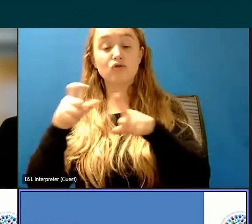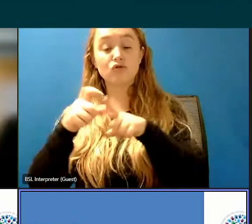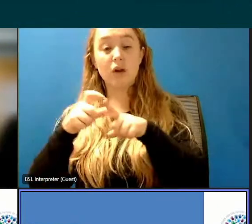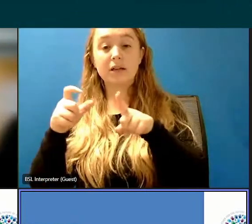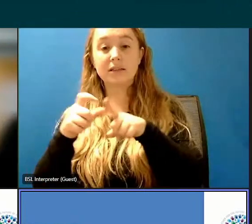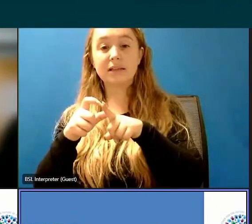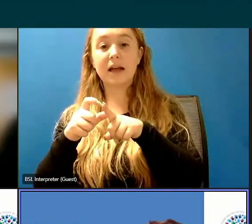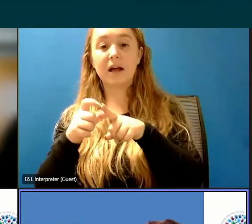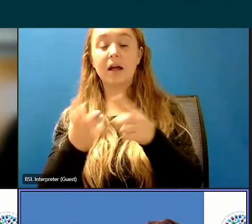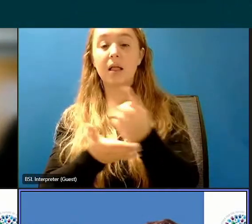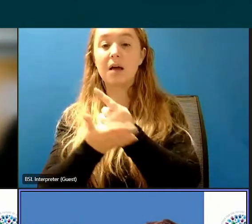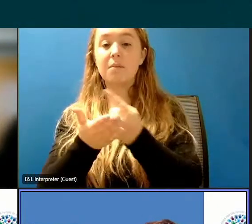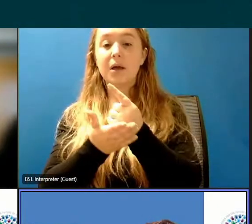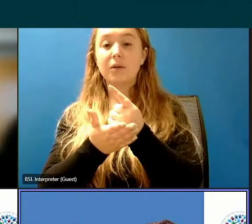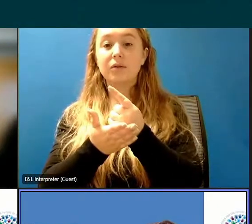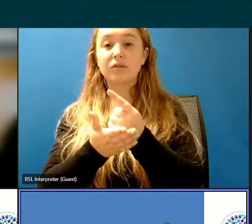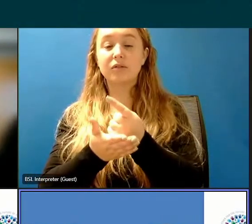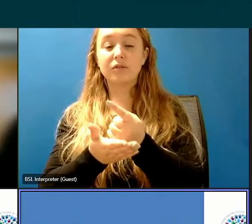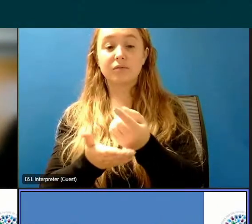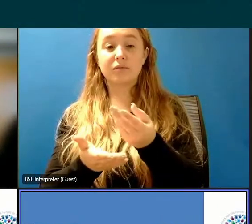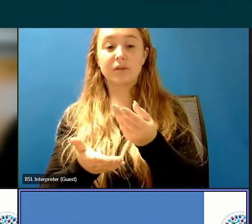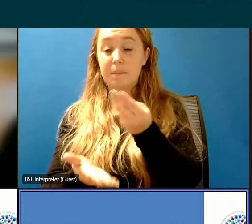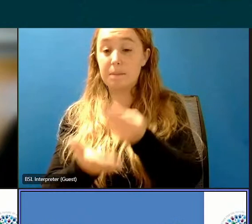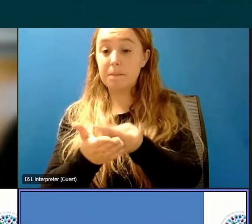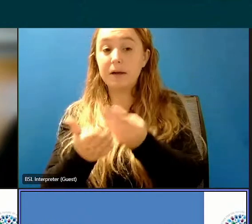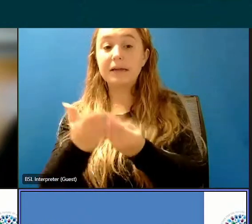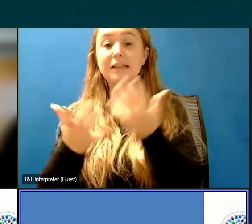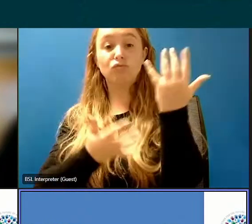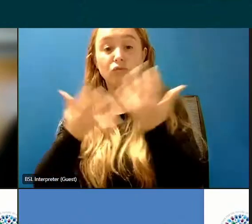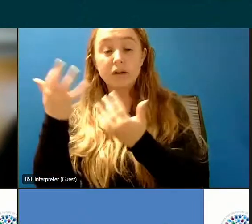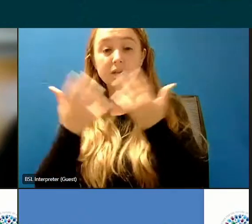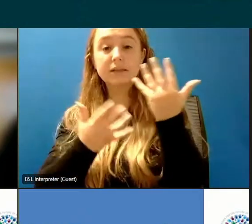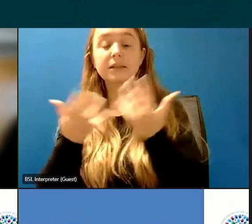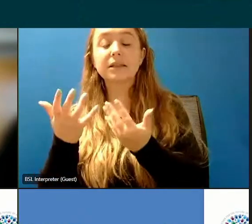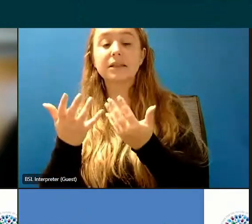the actual rate of pay. But I think